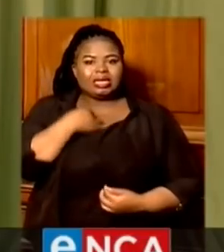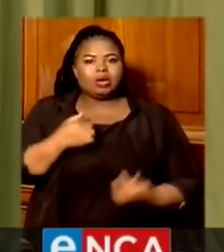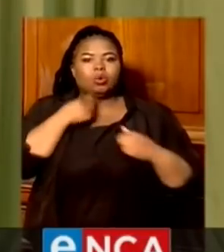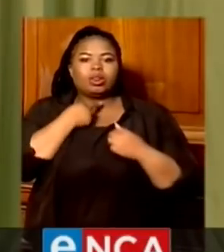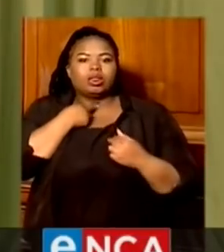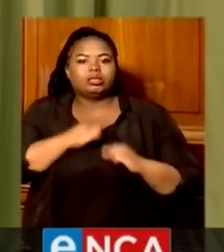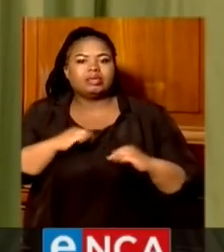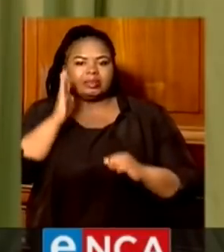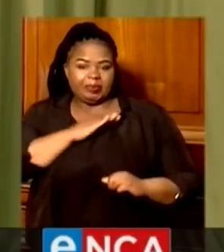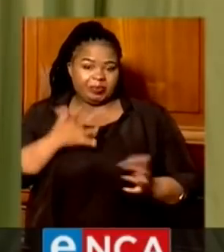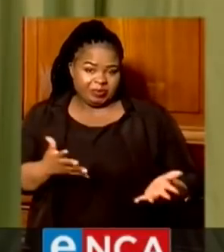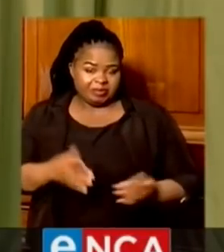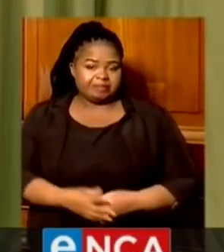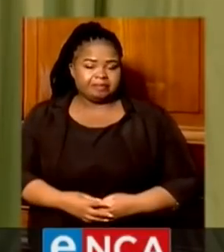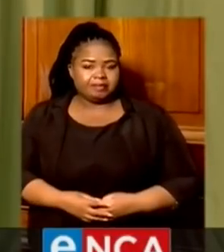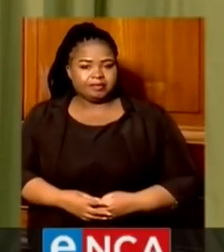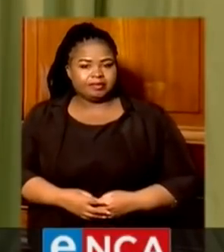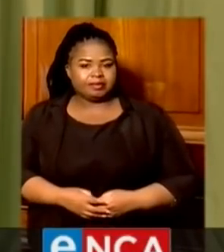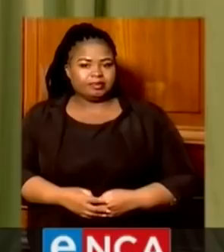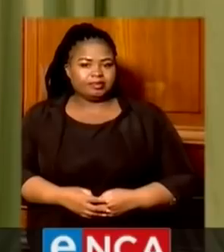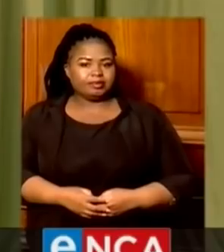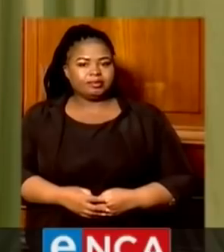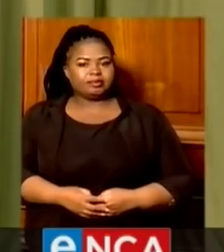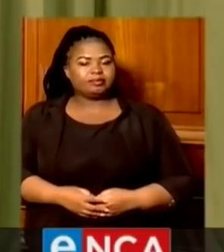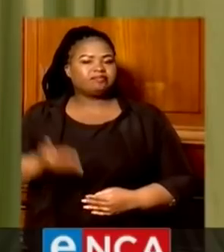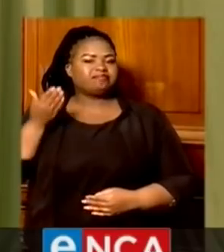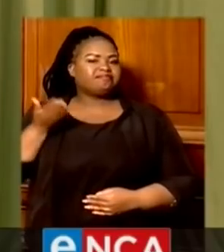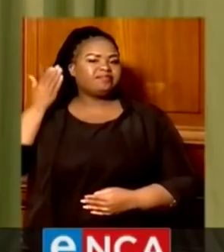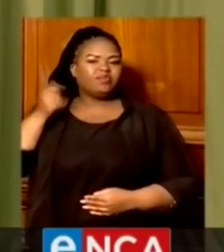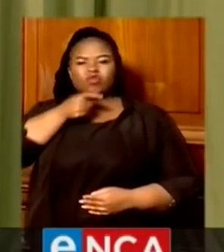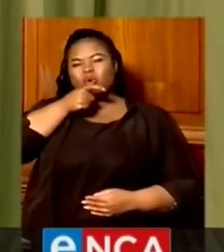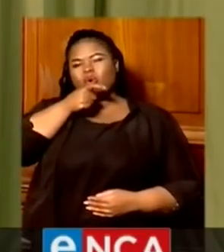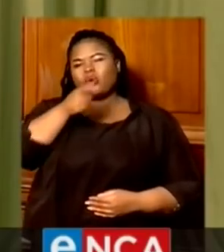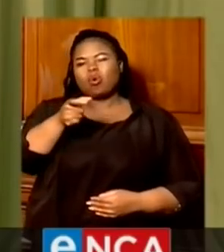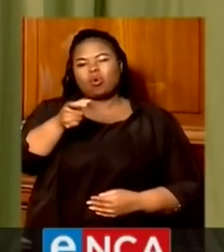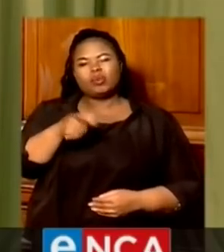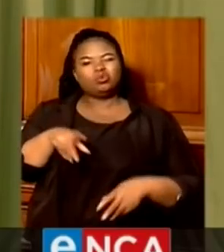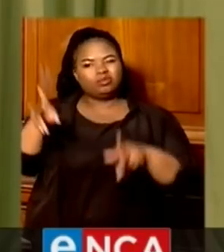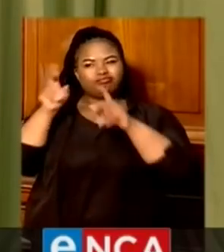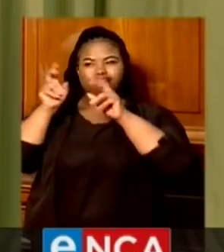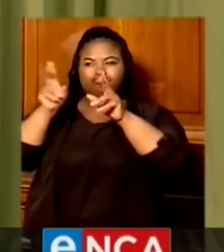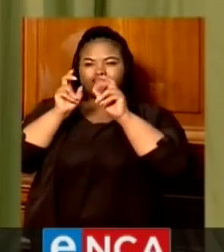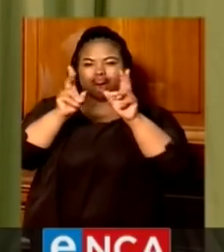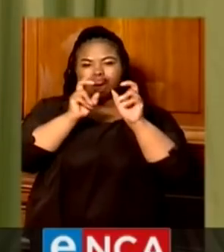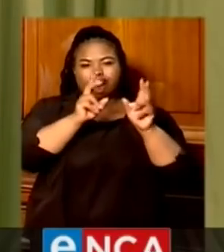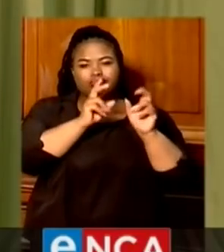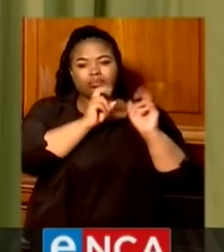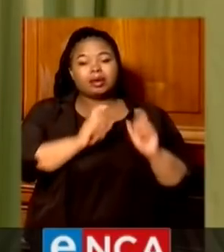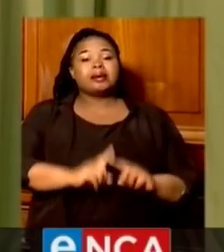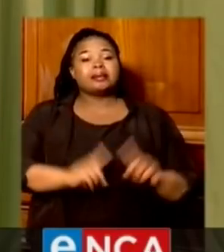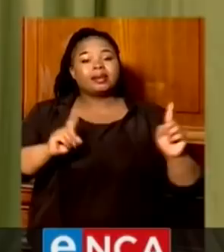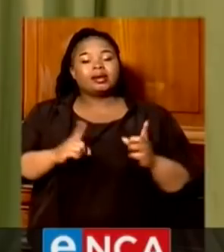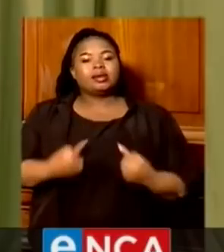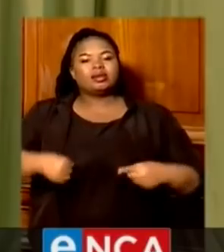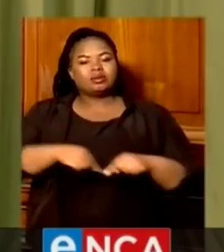So we have also had various comments about this issue, but all we're really saying is that we plead for